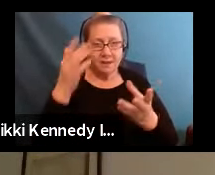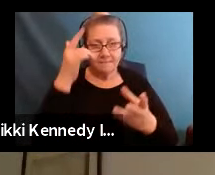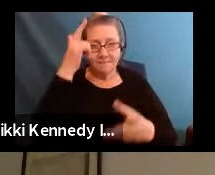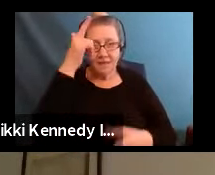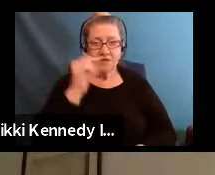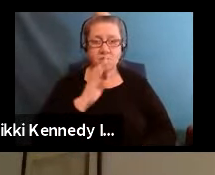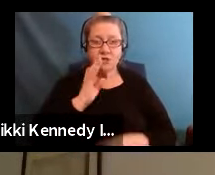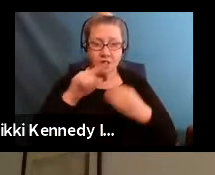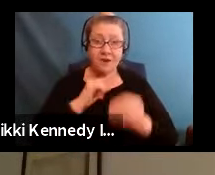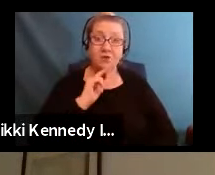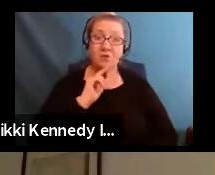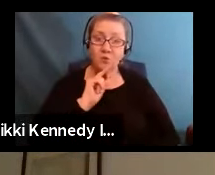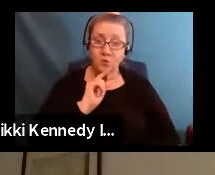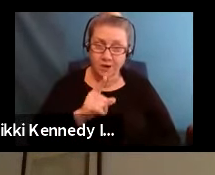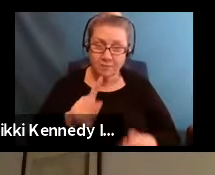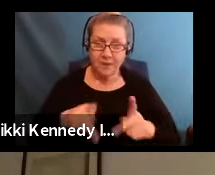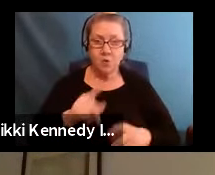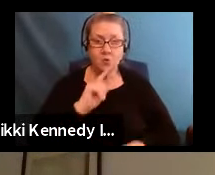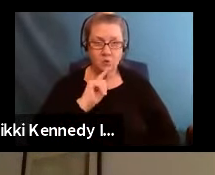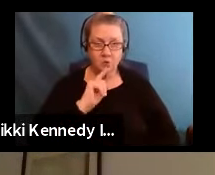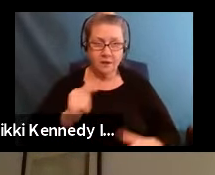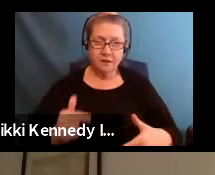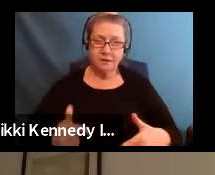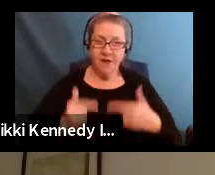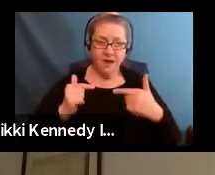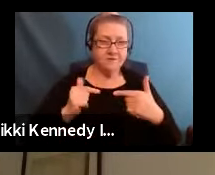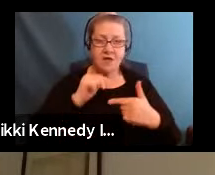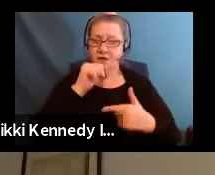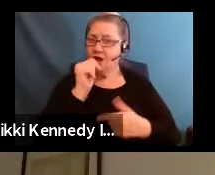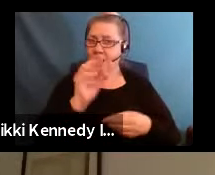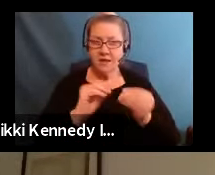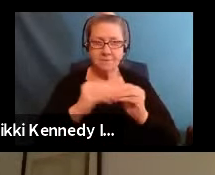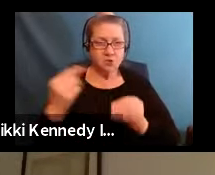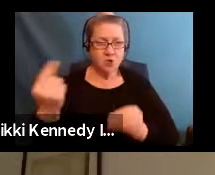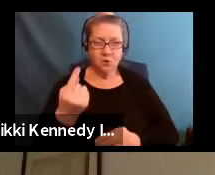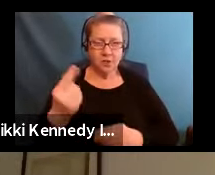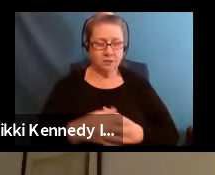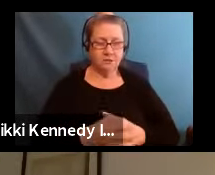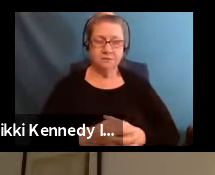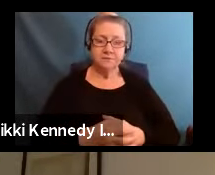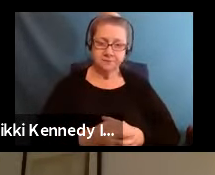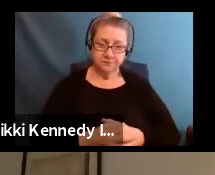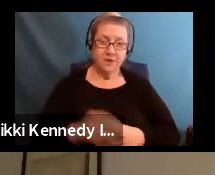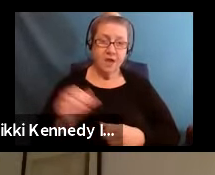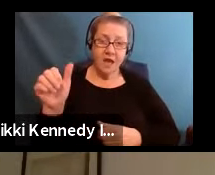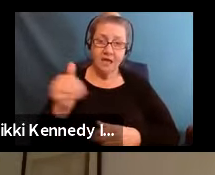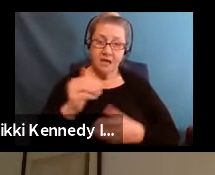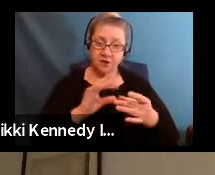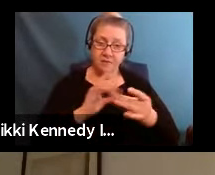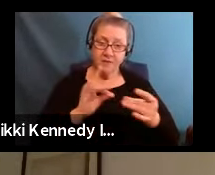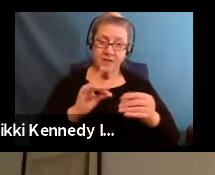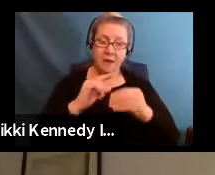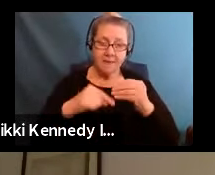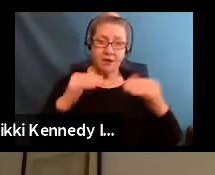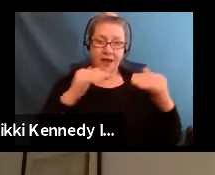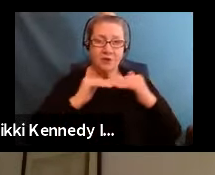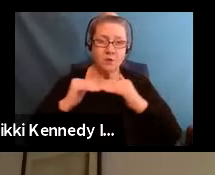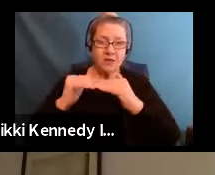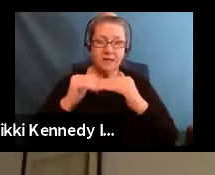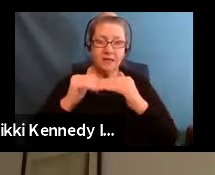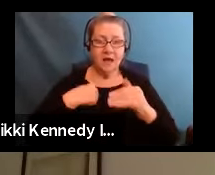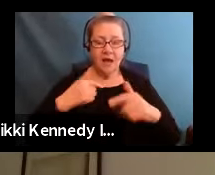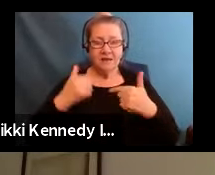talking about real people and real lives and not just numbers. So I just want to share that. The other comment I have is about equity. I live in San